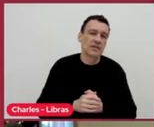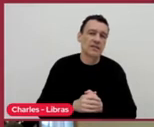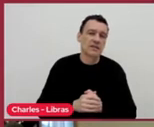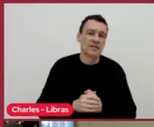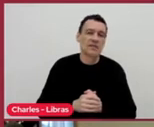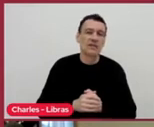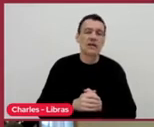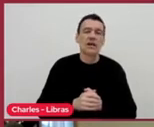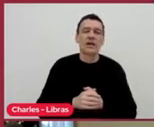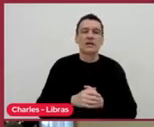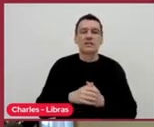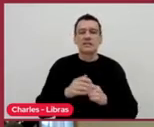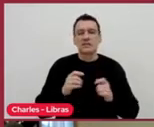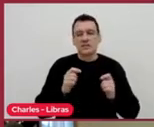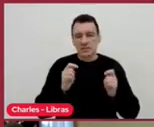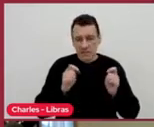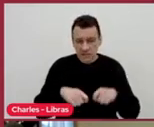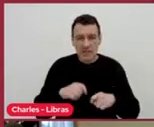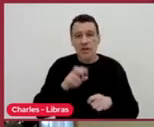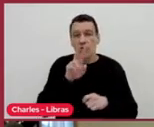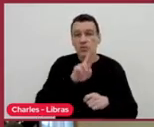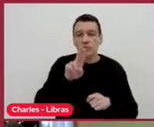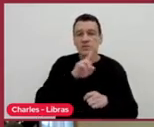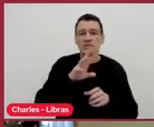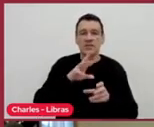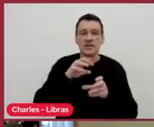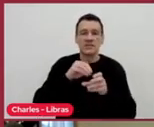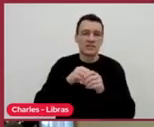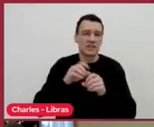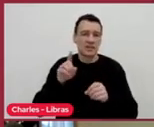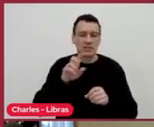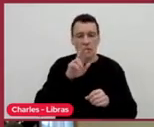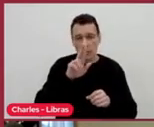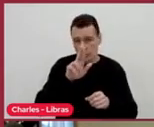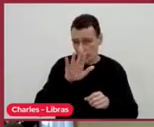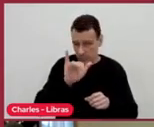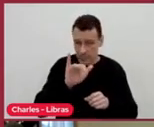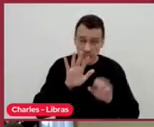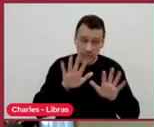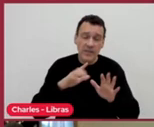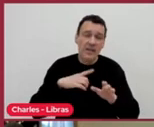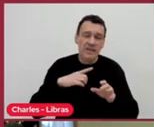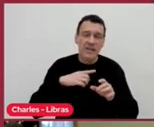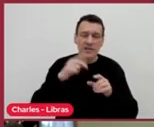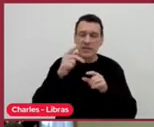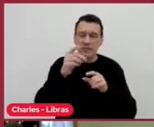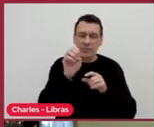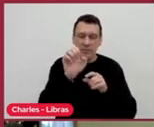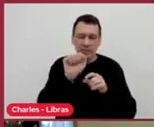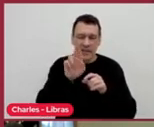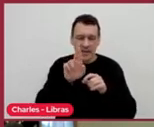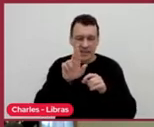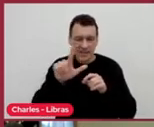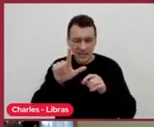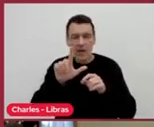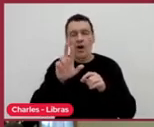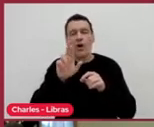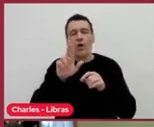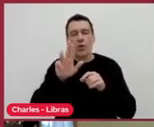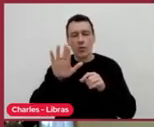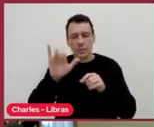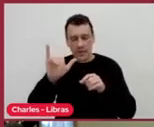GraalVM. But that's not what I mean, right? I mean, can we have a pure Ruby implementation of these libraries? We will have it in